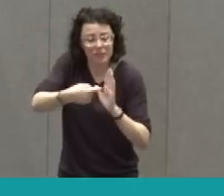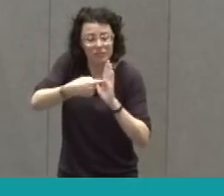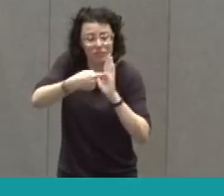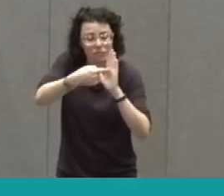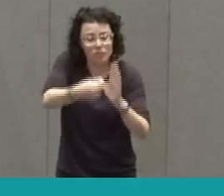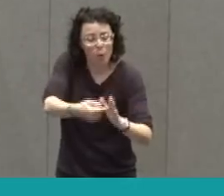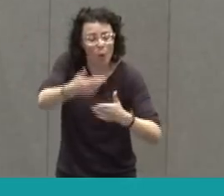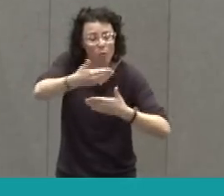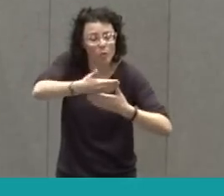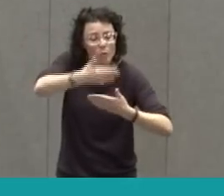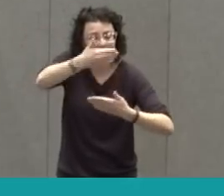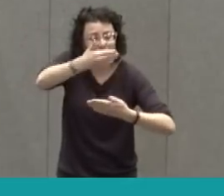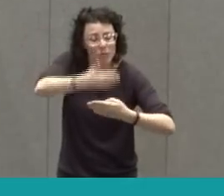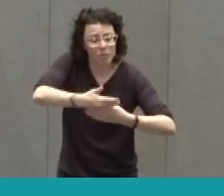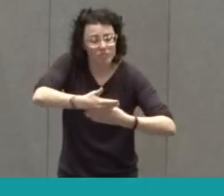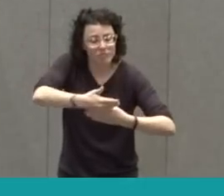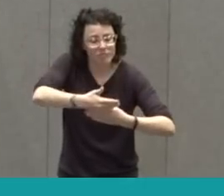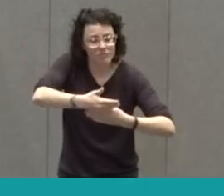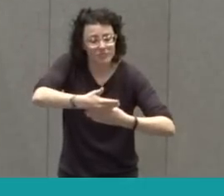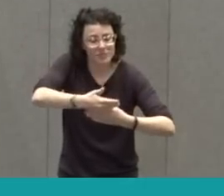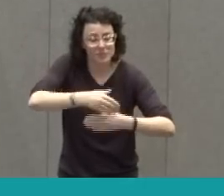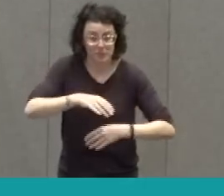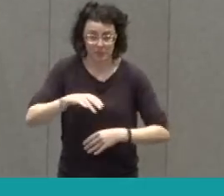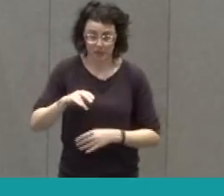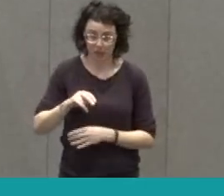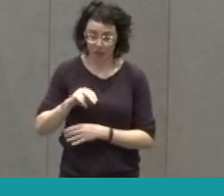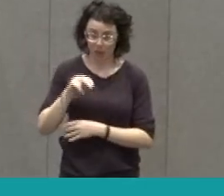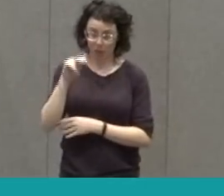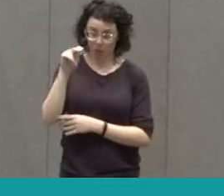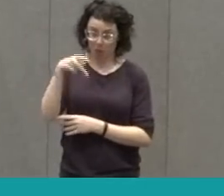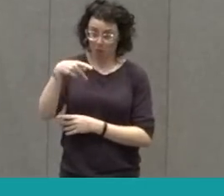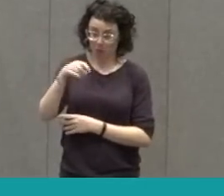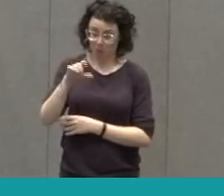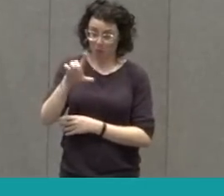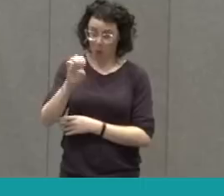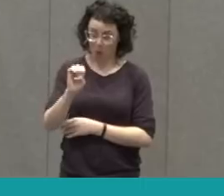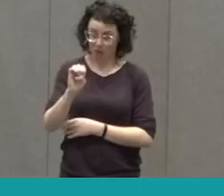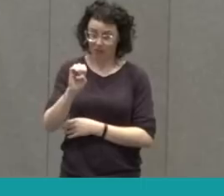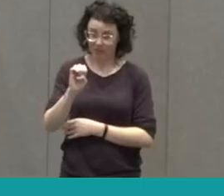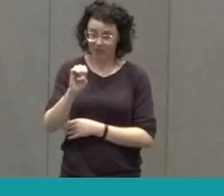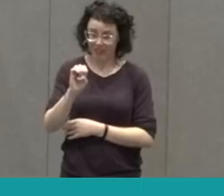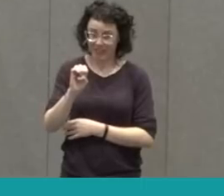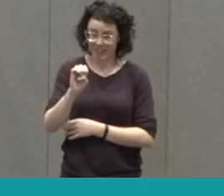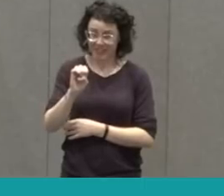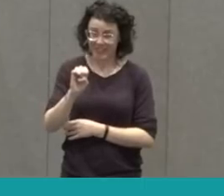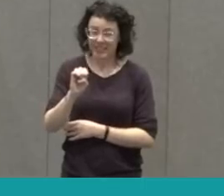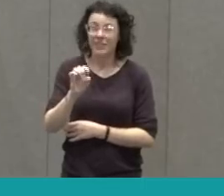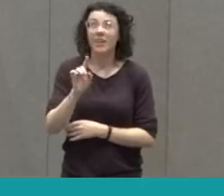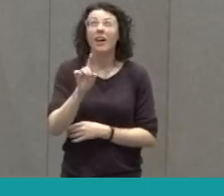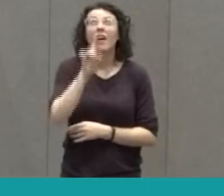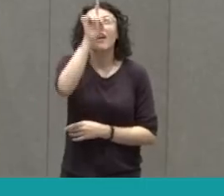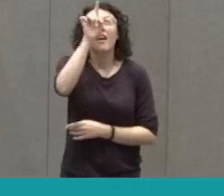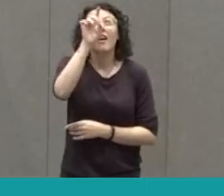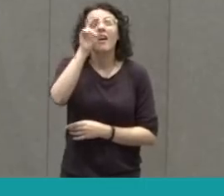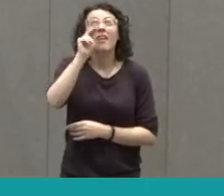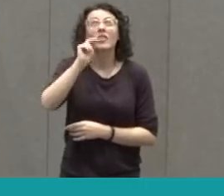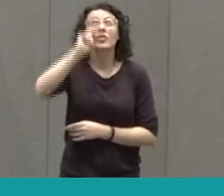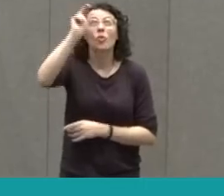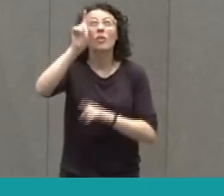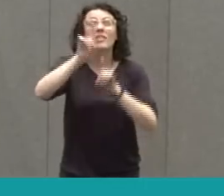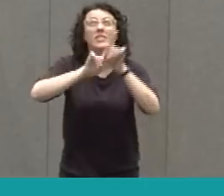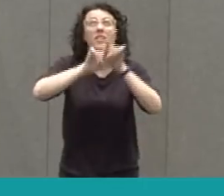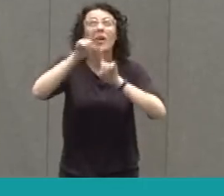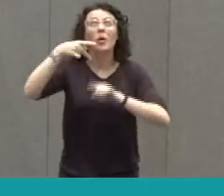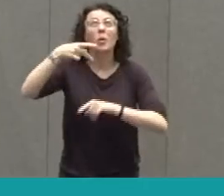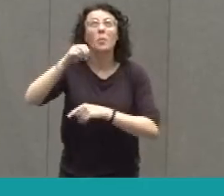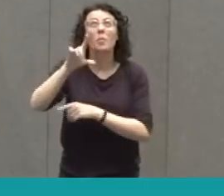While high above the North Pole, Polaris, the glittering North Star, stood still, shining silver light